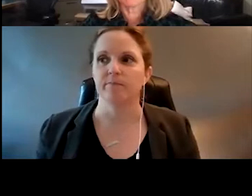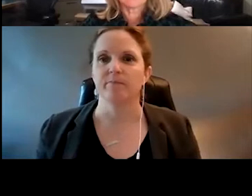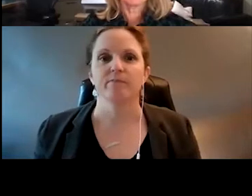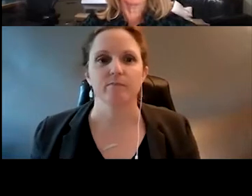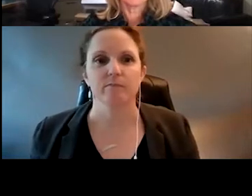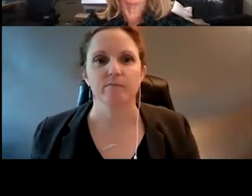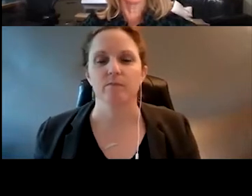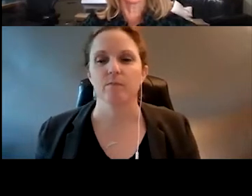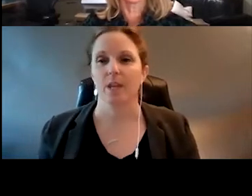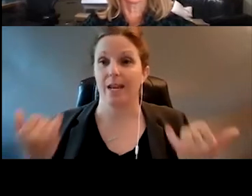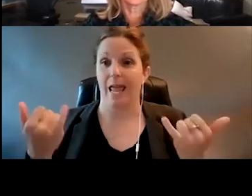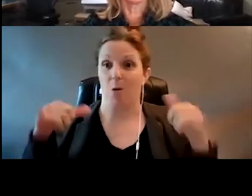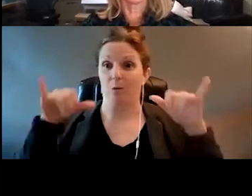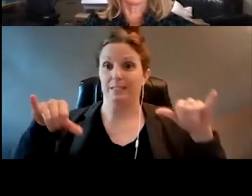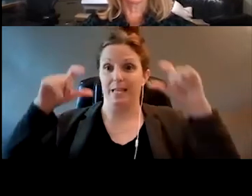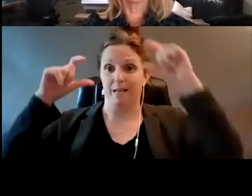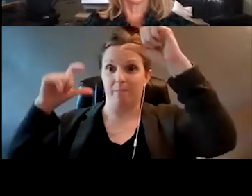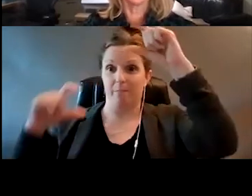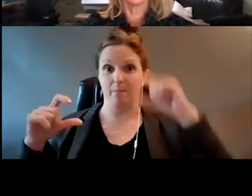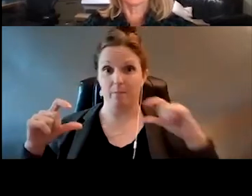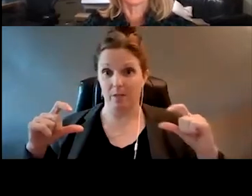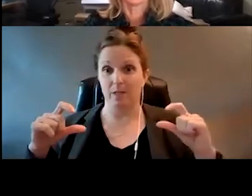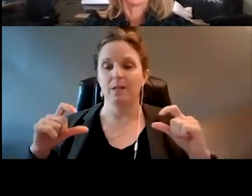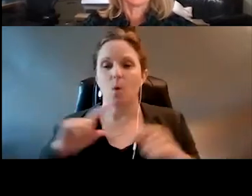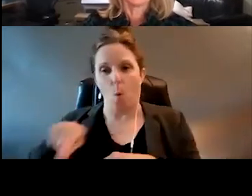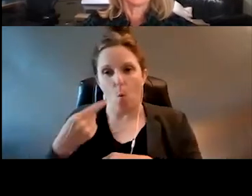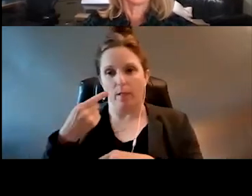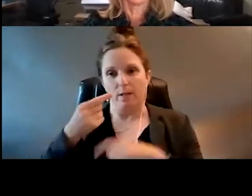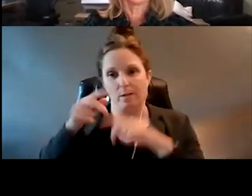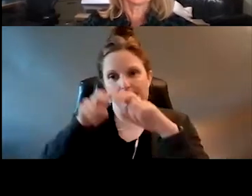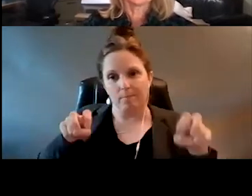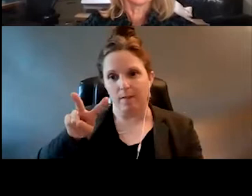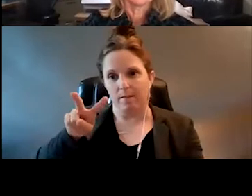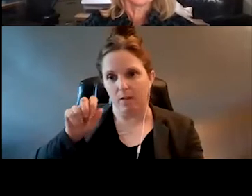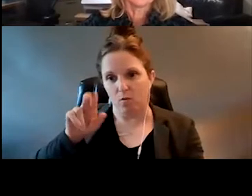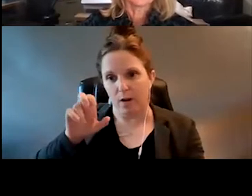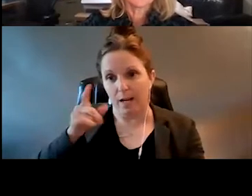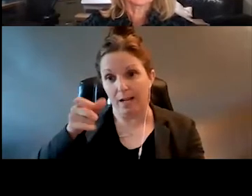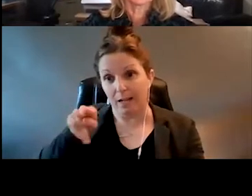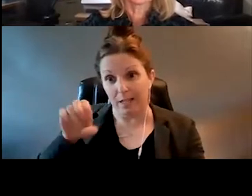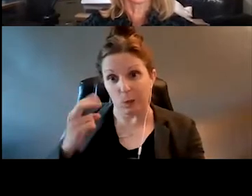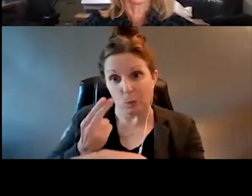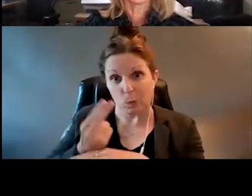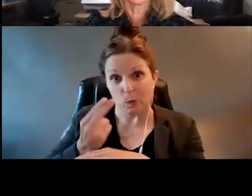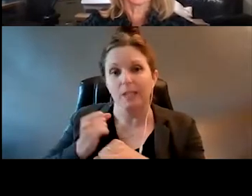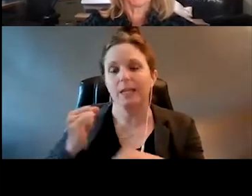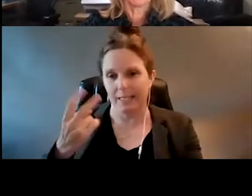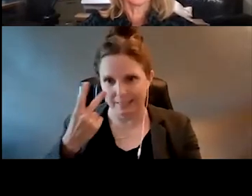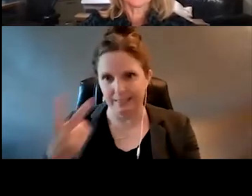use, it increased abstinence a bit, but not what we would call significantly increased